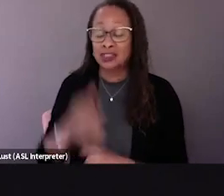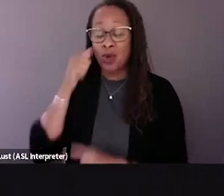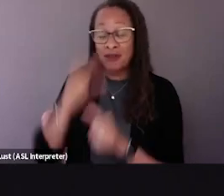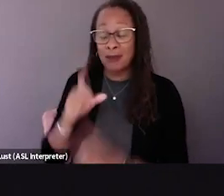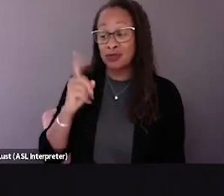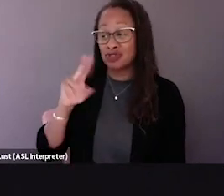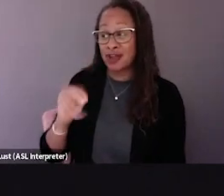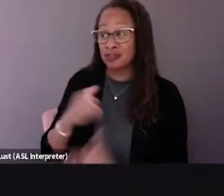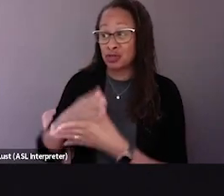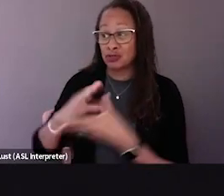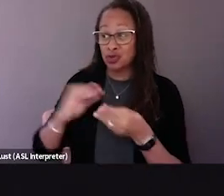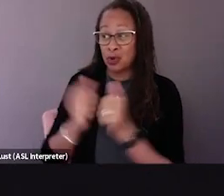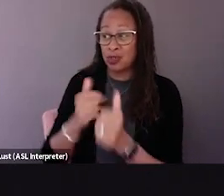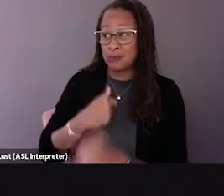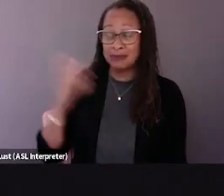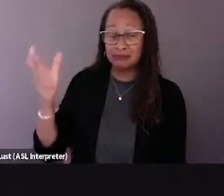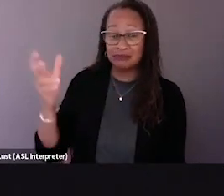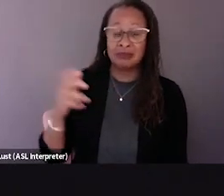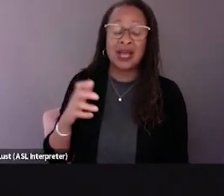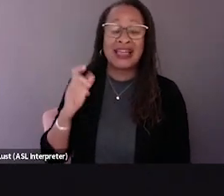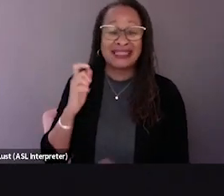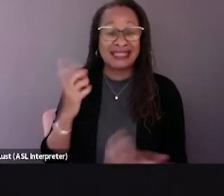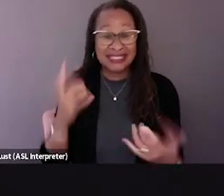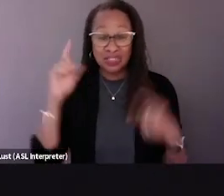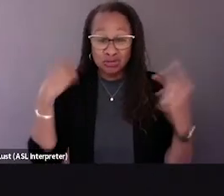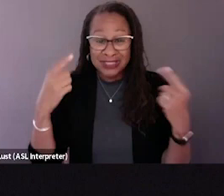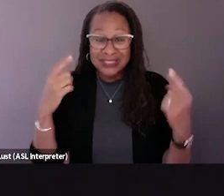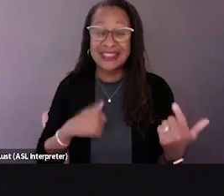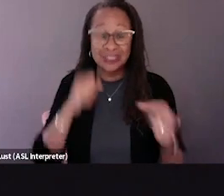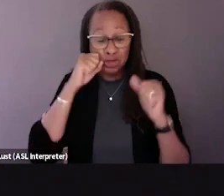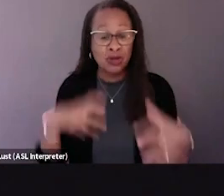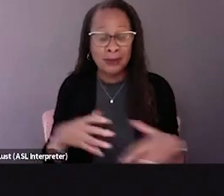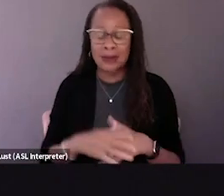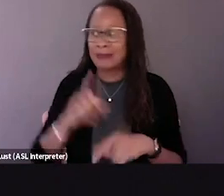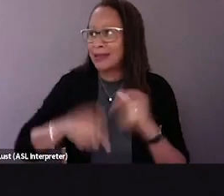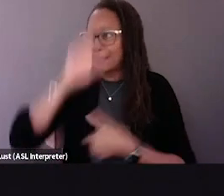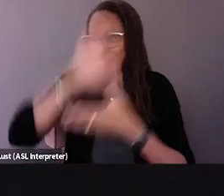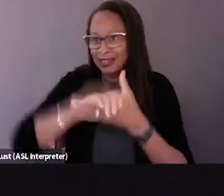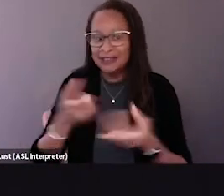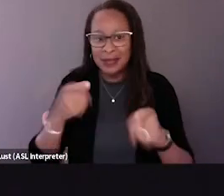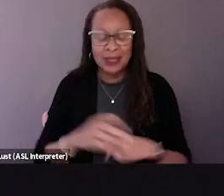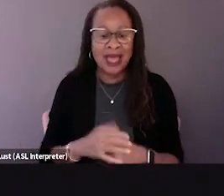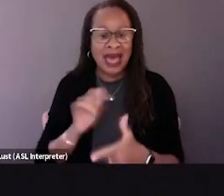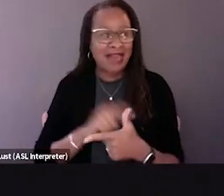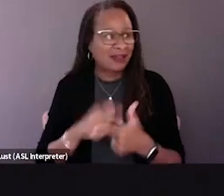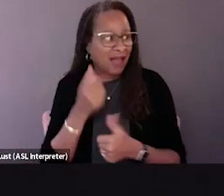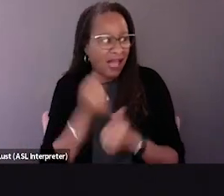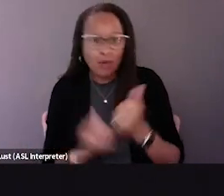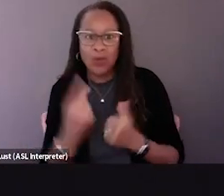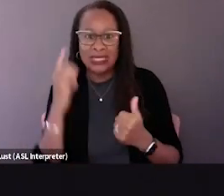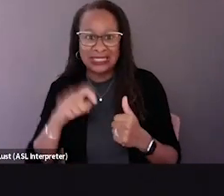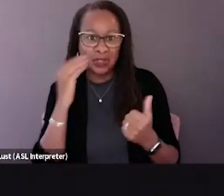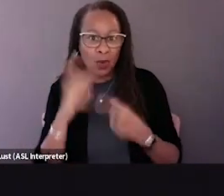like, this is insane. This is incredible. This is unbelievable. And everybody needs to know this